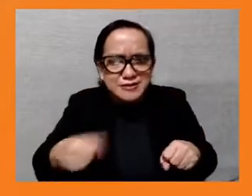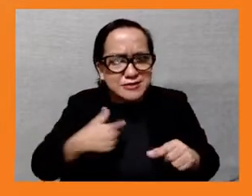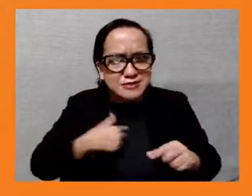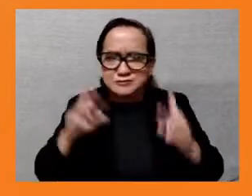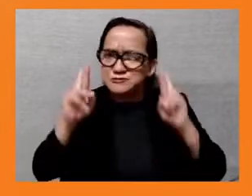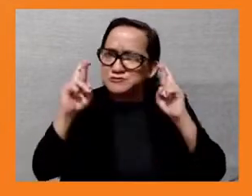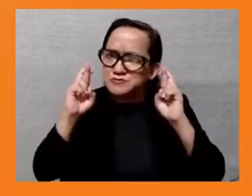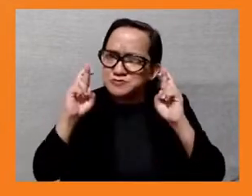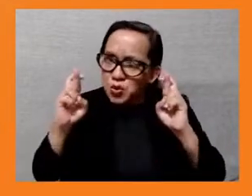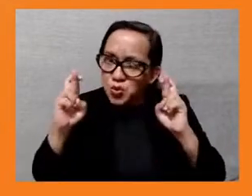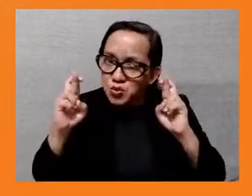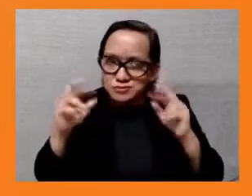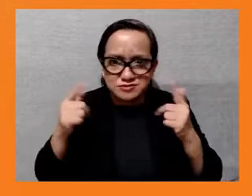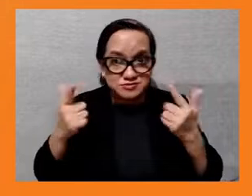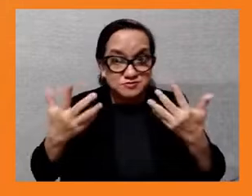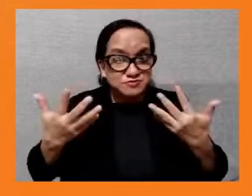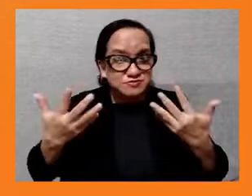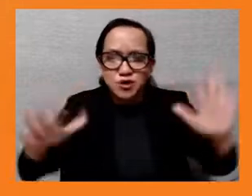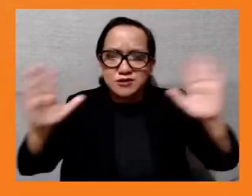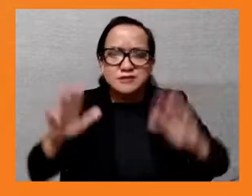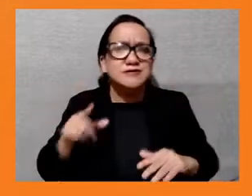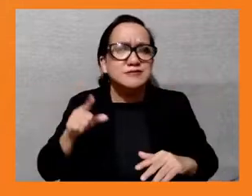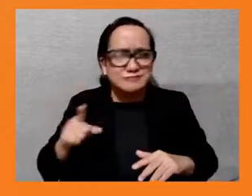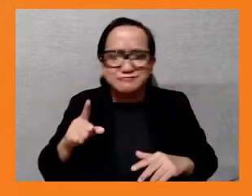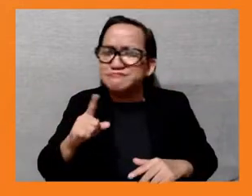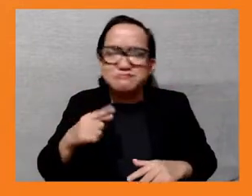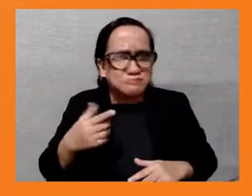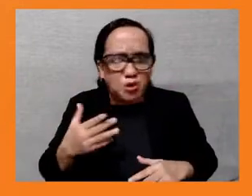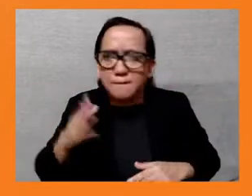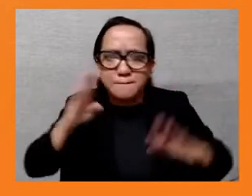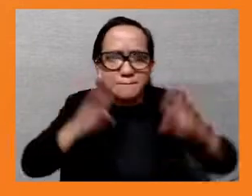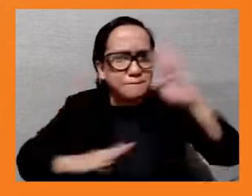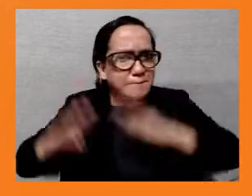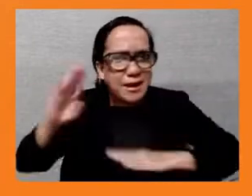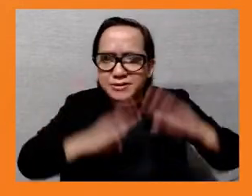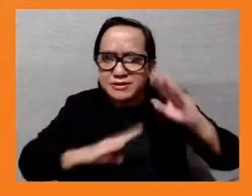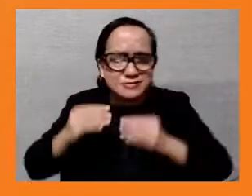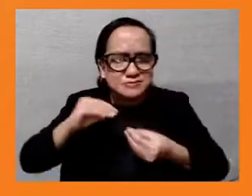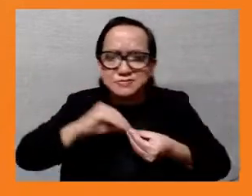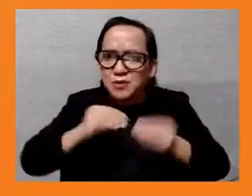be able to scope issues is clearly something that needs to be done.